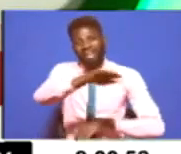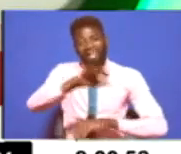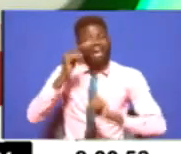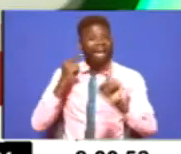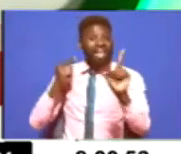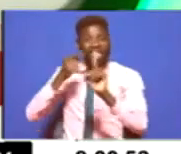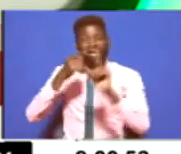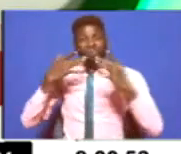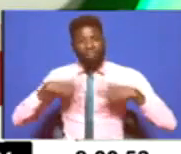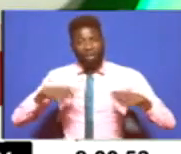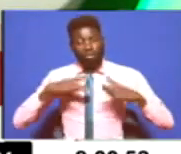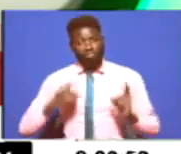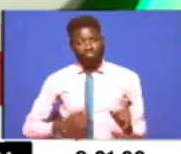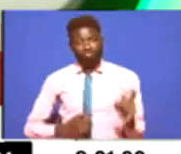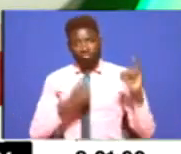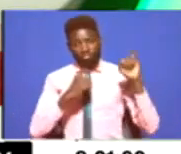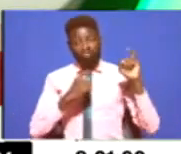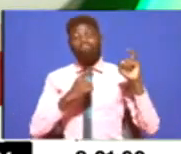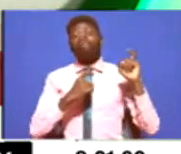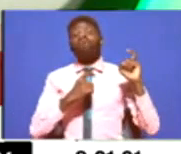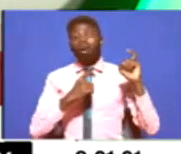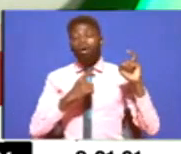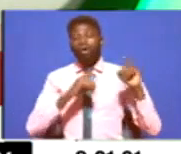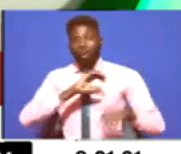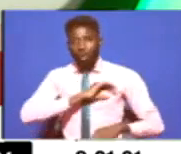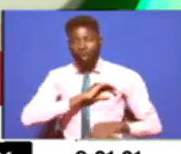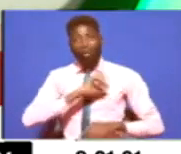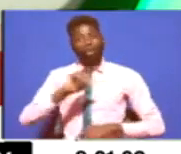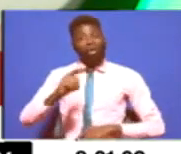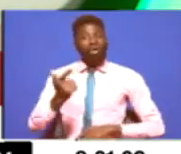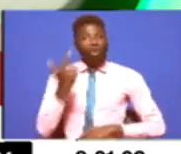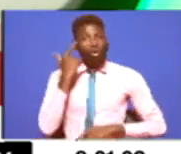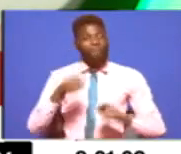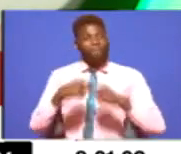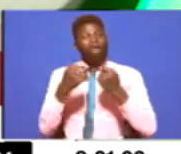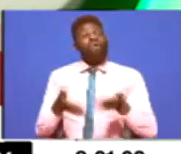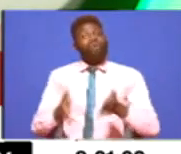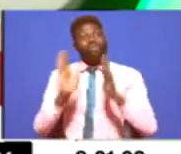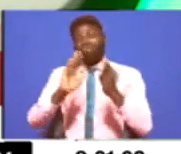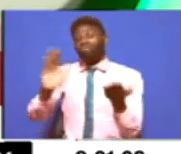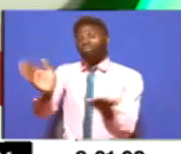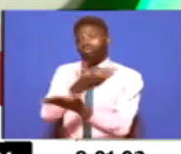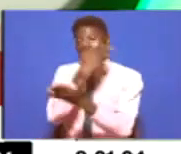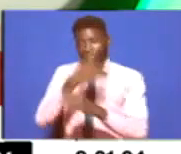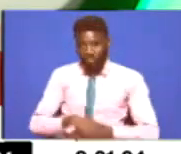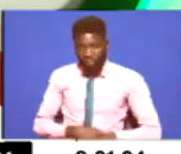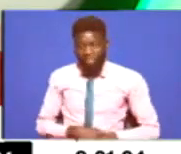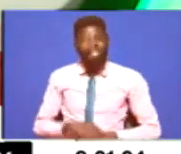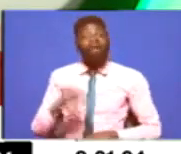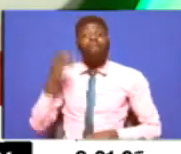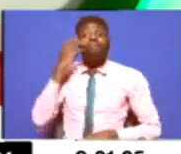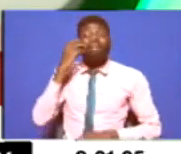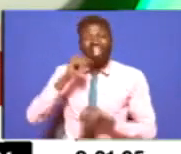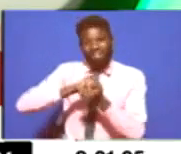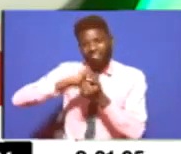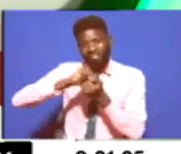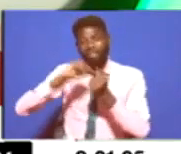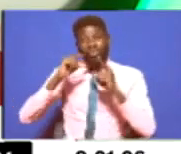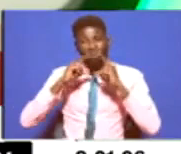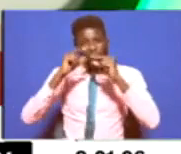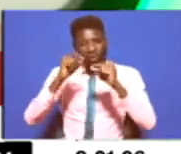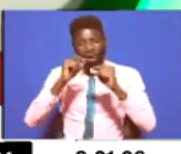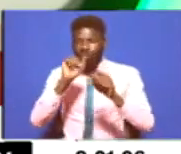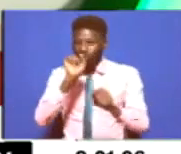of civilians. Internal Security Cabinet Secretary Dr. Fred Matiang'i on Friday said the operation will be firm and